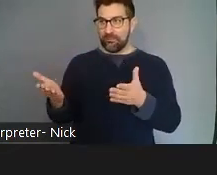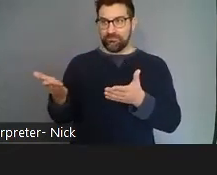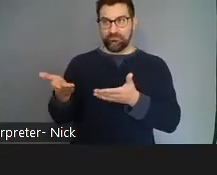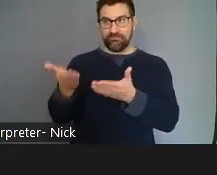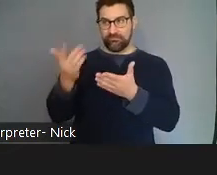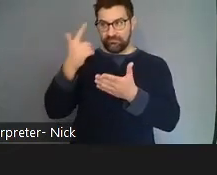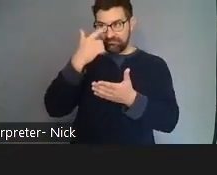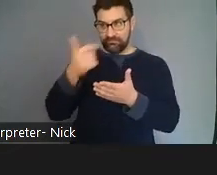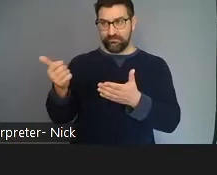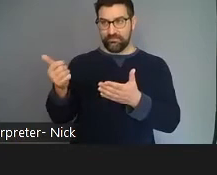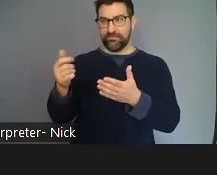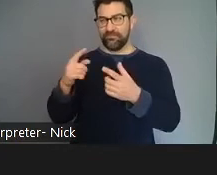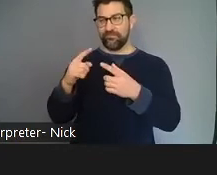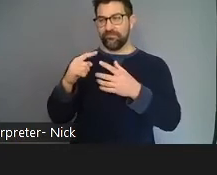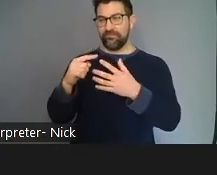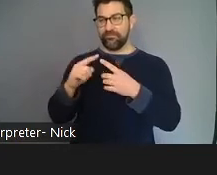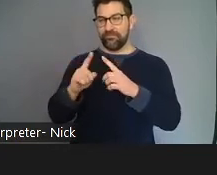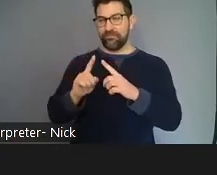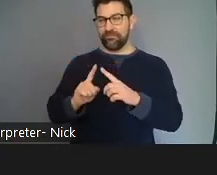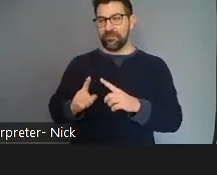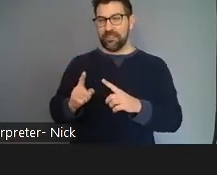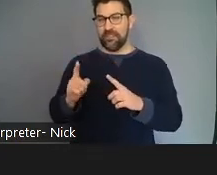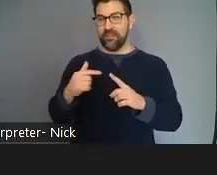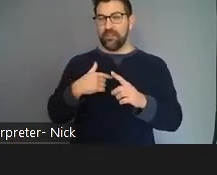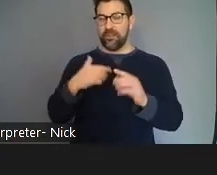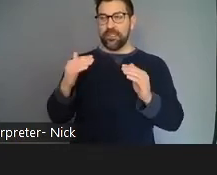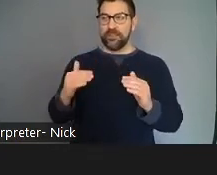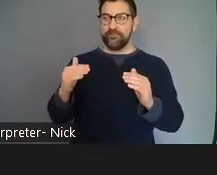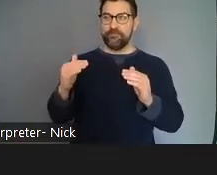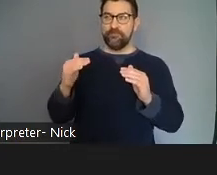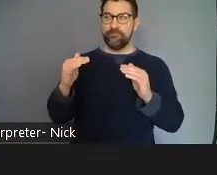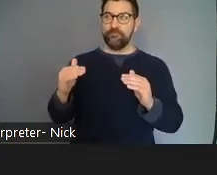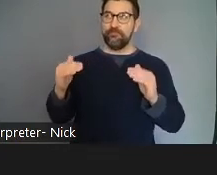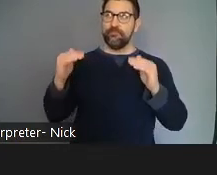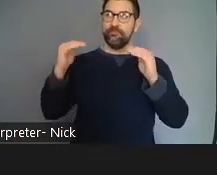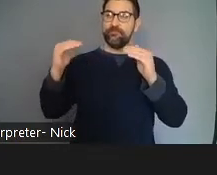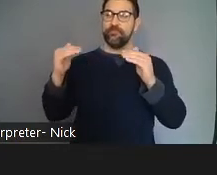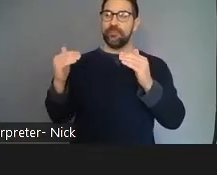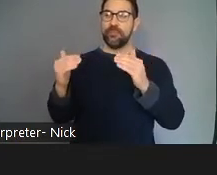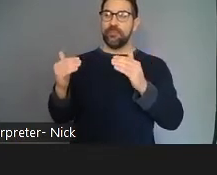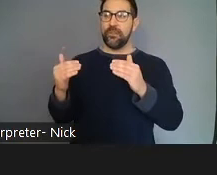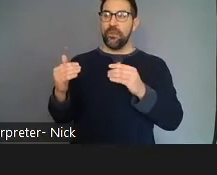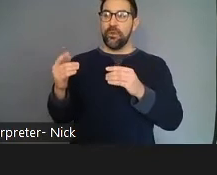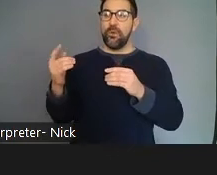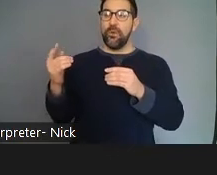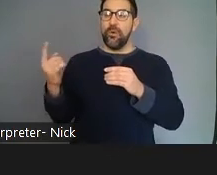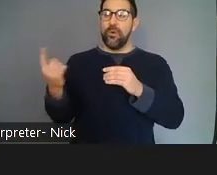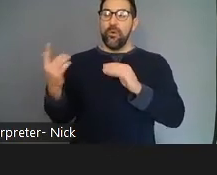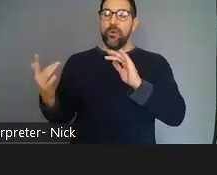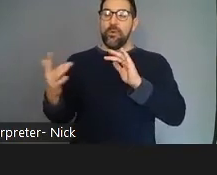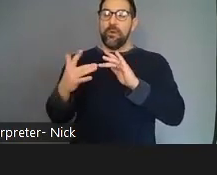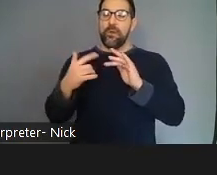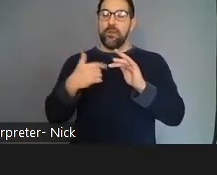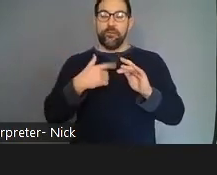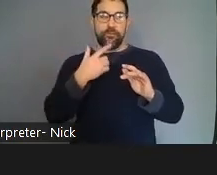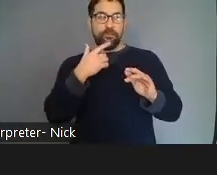or different things like that. So I escalated it a bit. A news source actually reached out to me and was like, hey, because I took